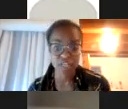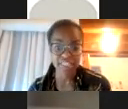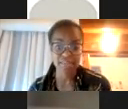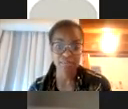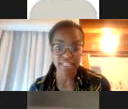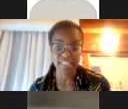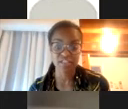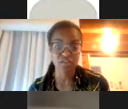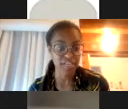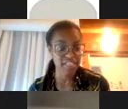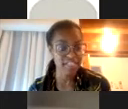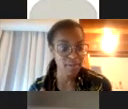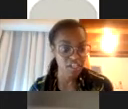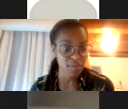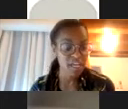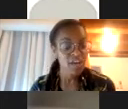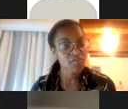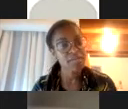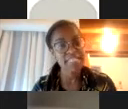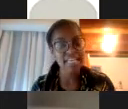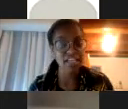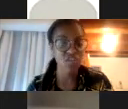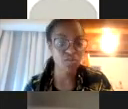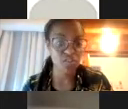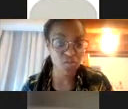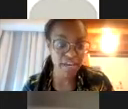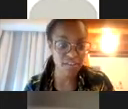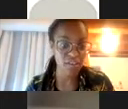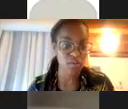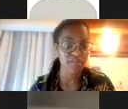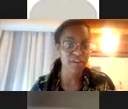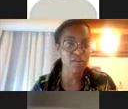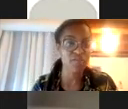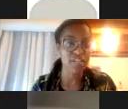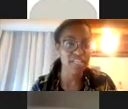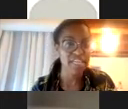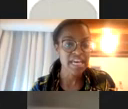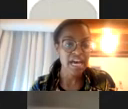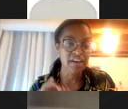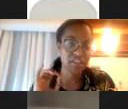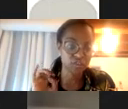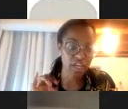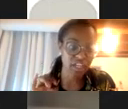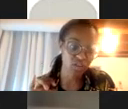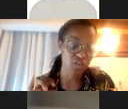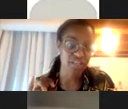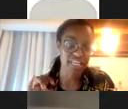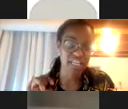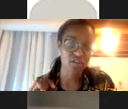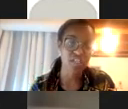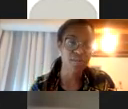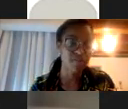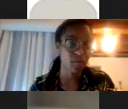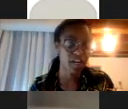war on drugs and policing and surveillance and punishment. From 1982 to 2003, federal funding of the drug control